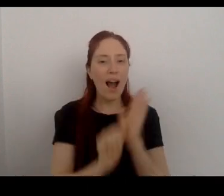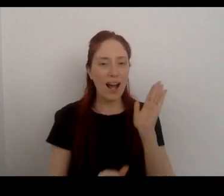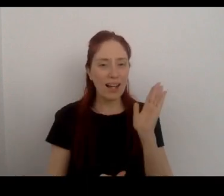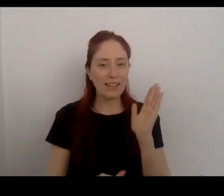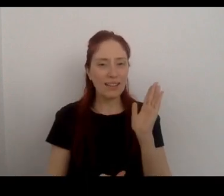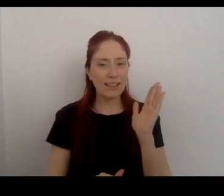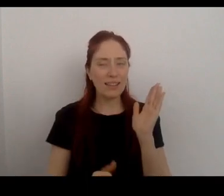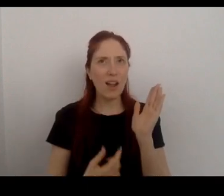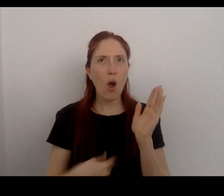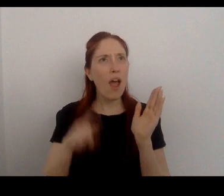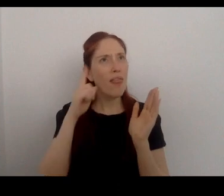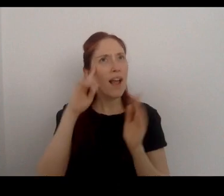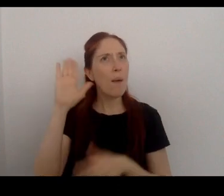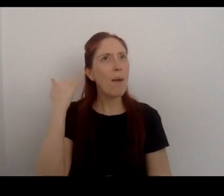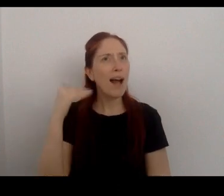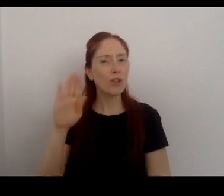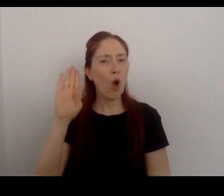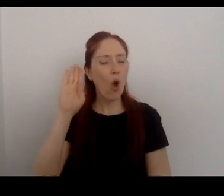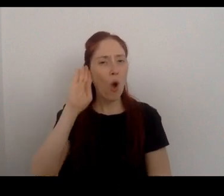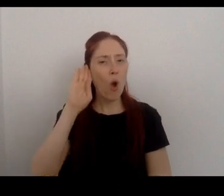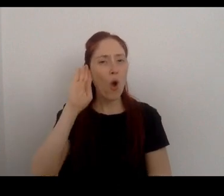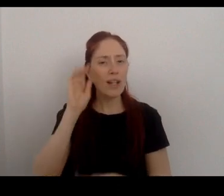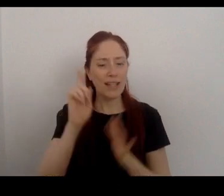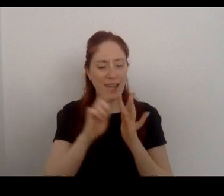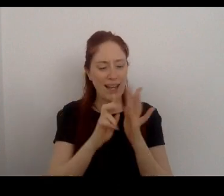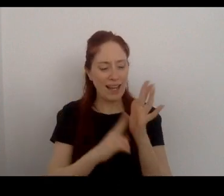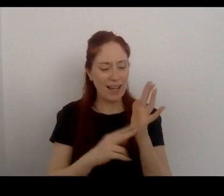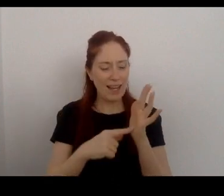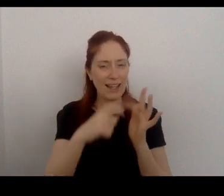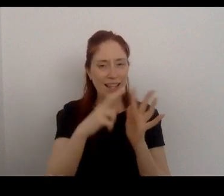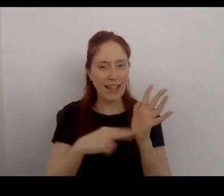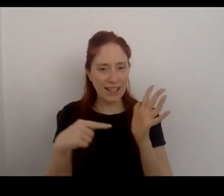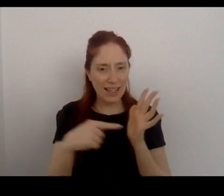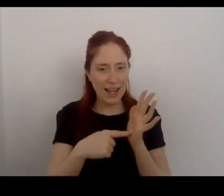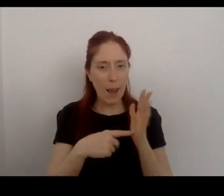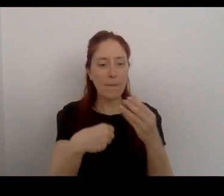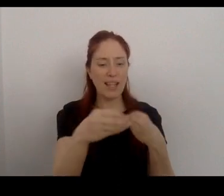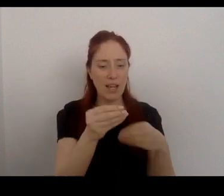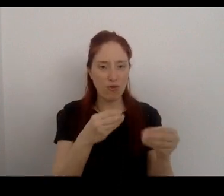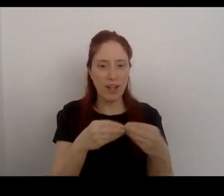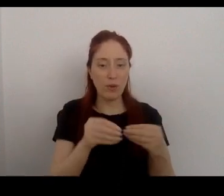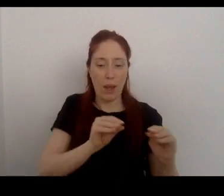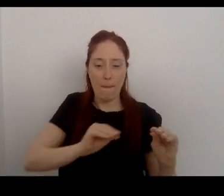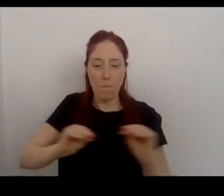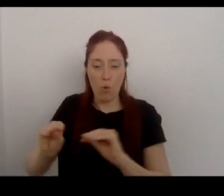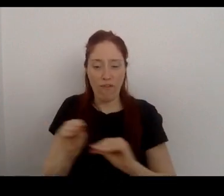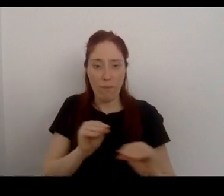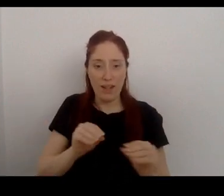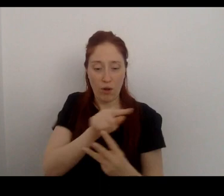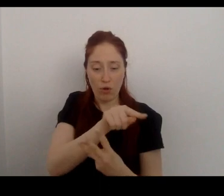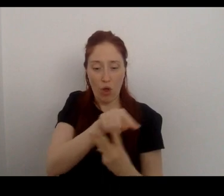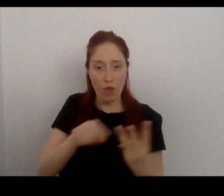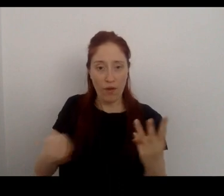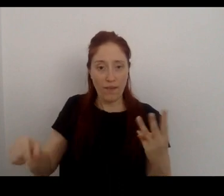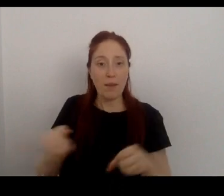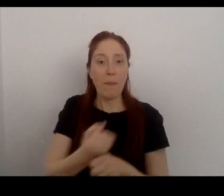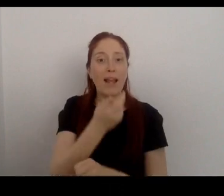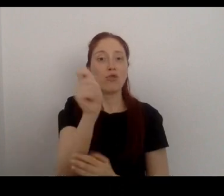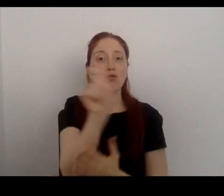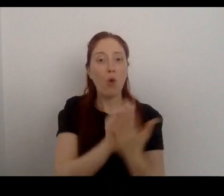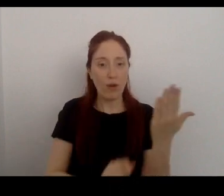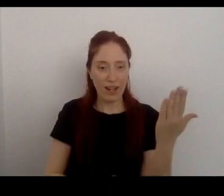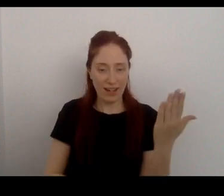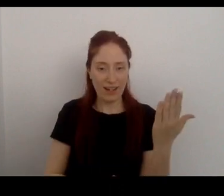elements: intent, materials, and movement. Mm-hmm. And the materials can be anything